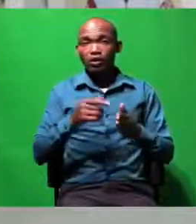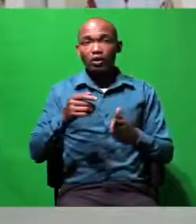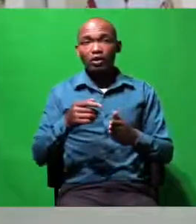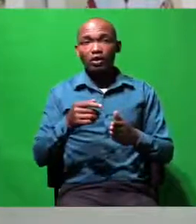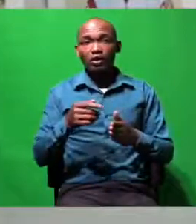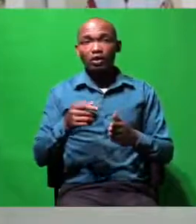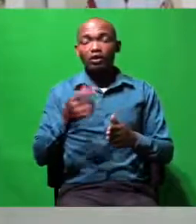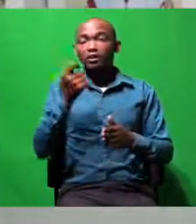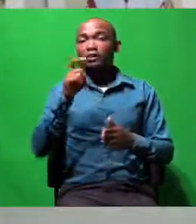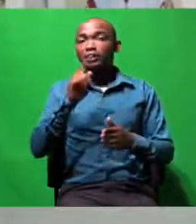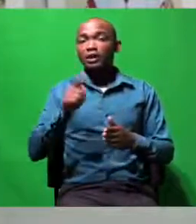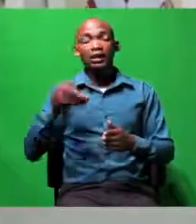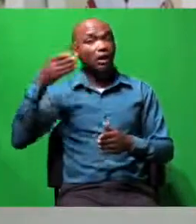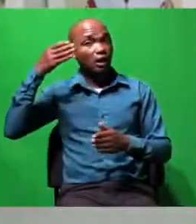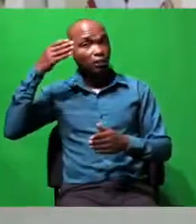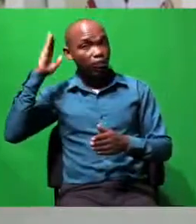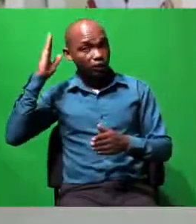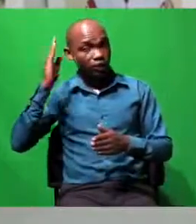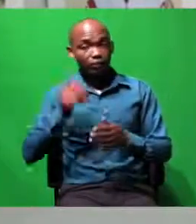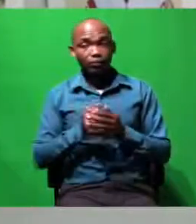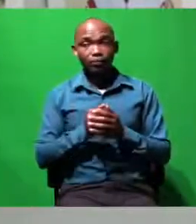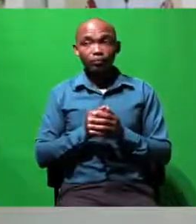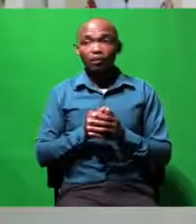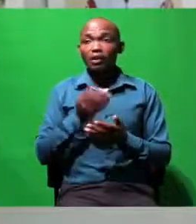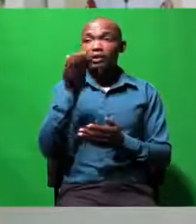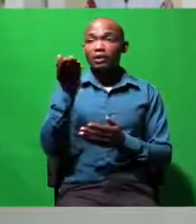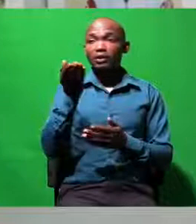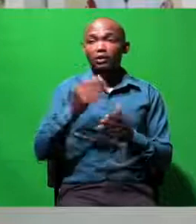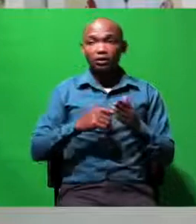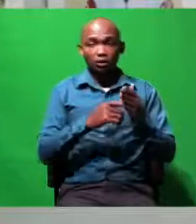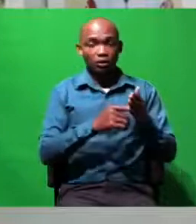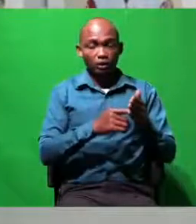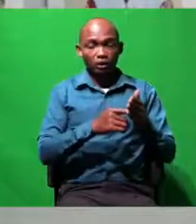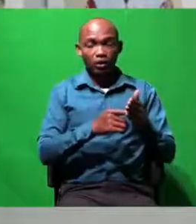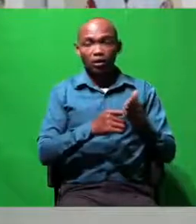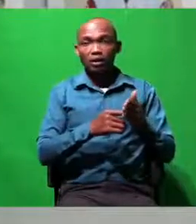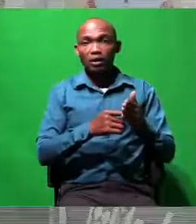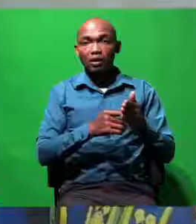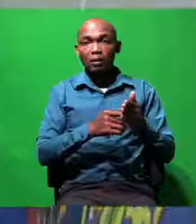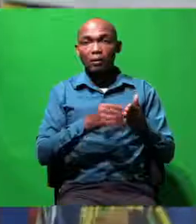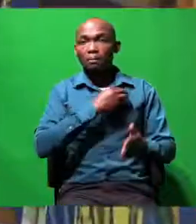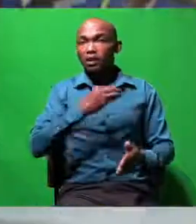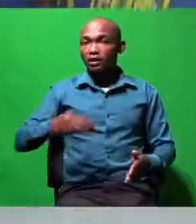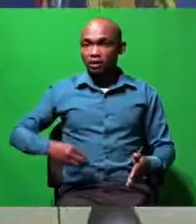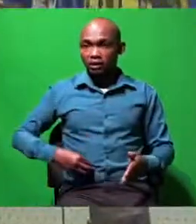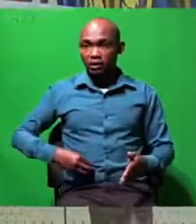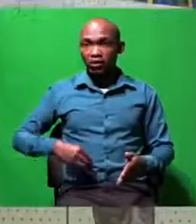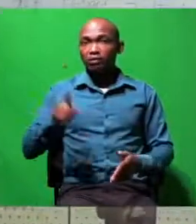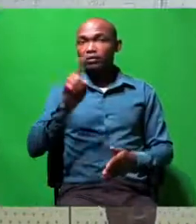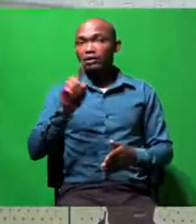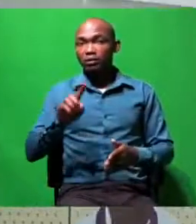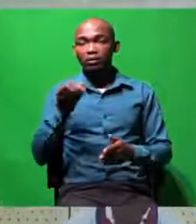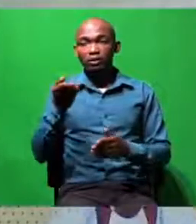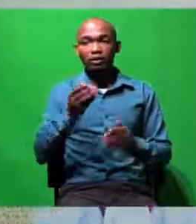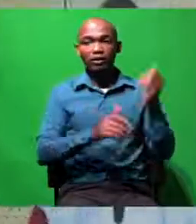government. The other pictures showing the President of Zanzibar, the Speaker of the House of